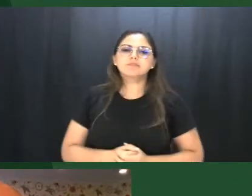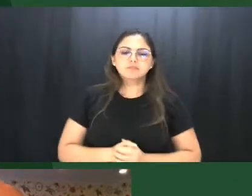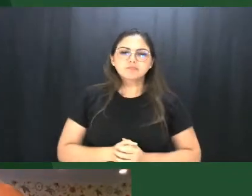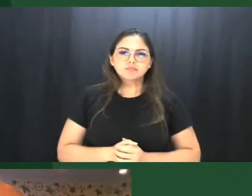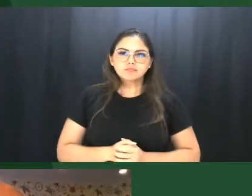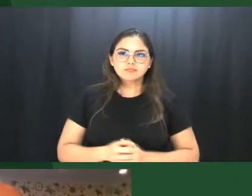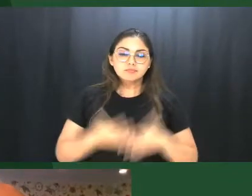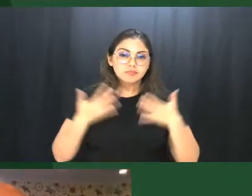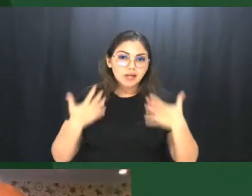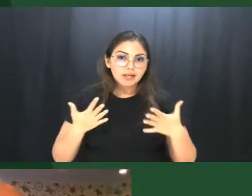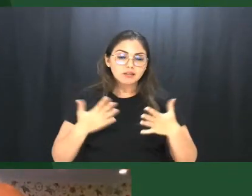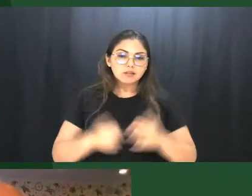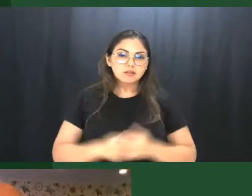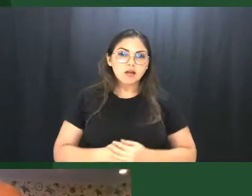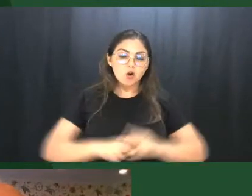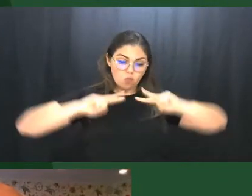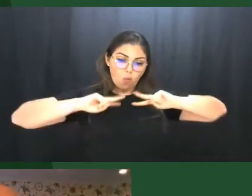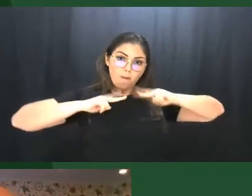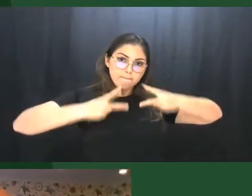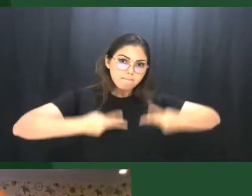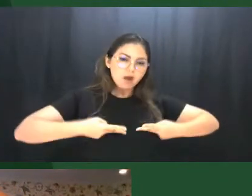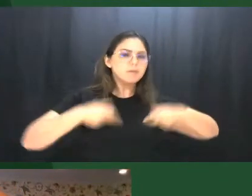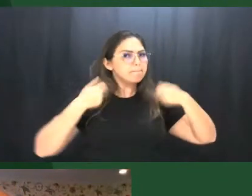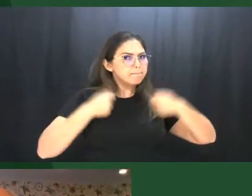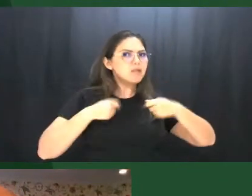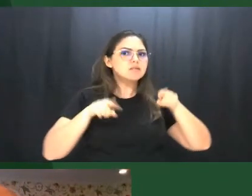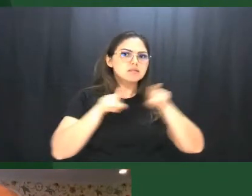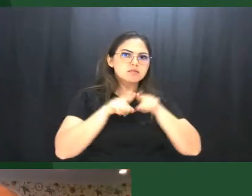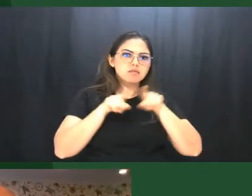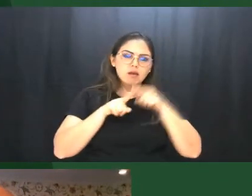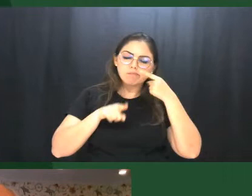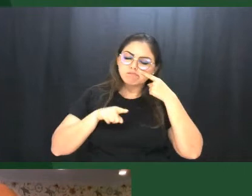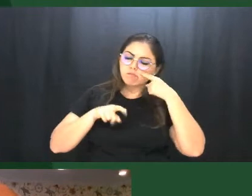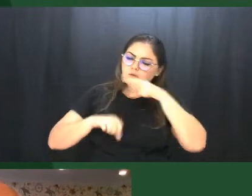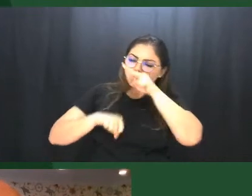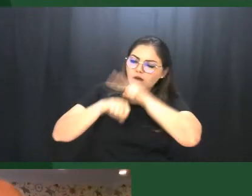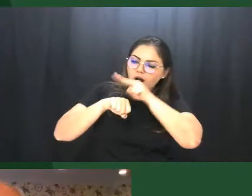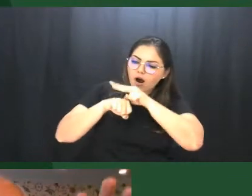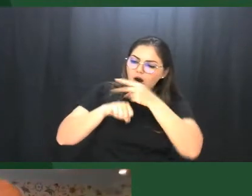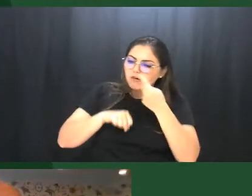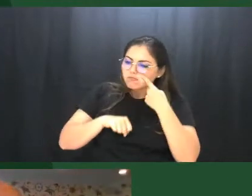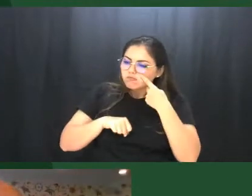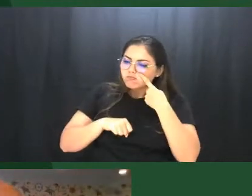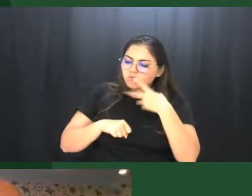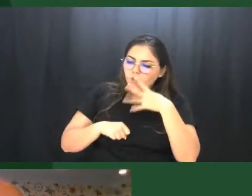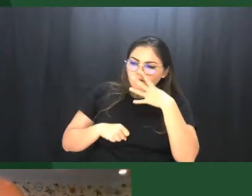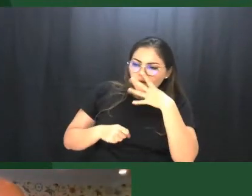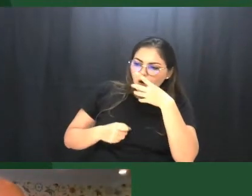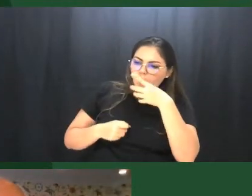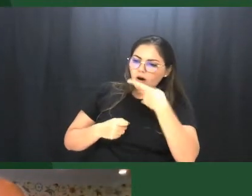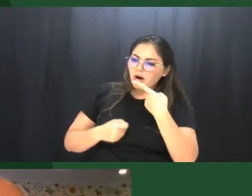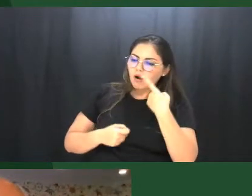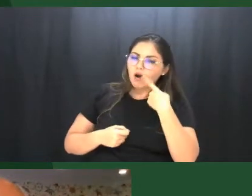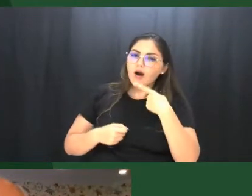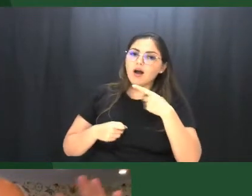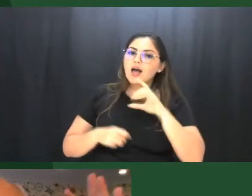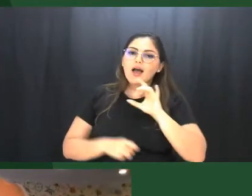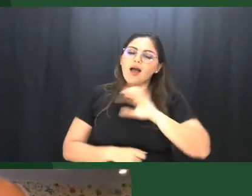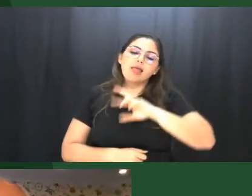being tested now in Phoenix, Arizona, has a control center that monitors all the self-driving